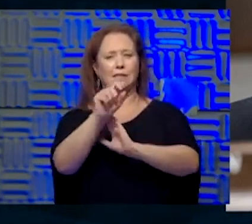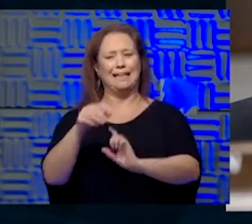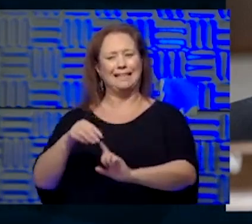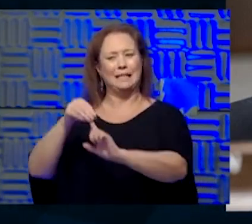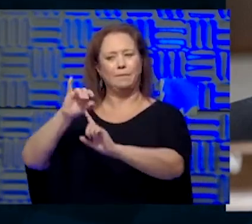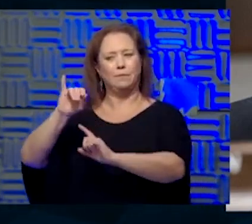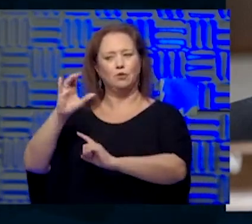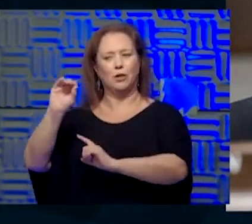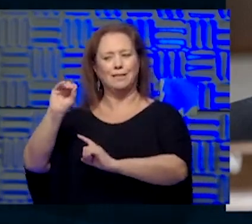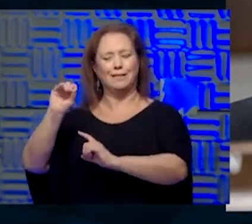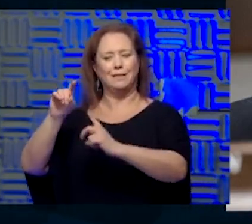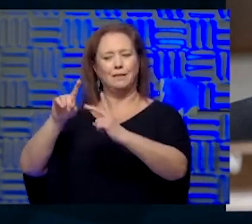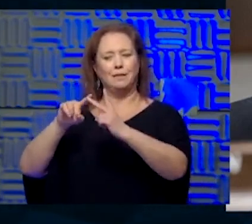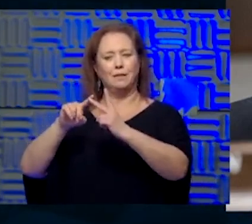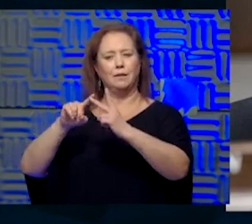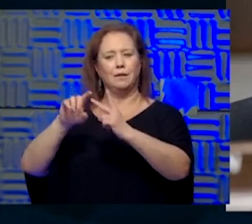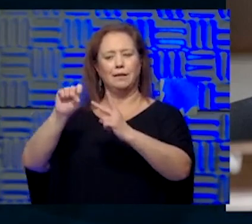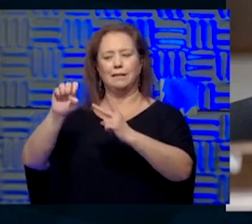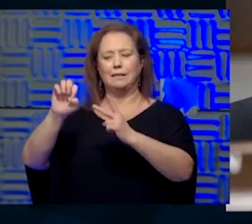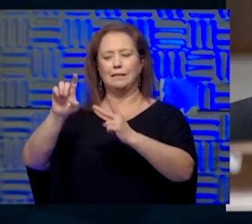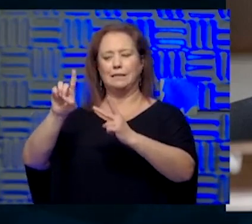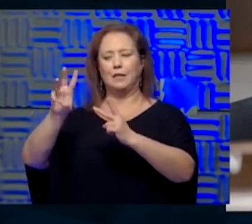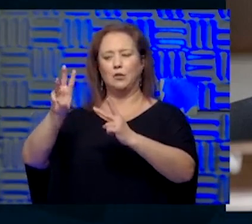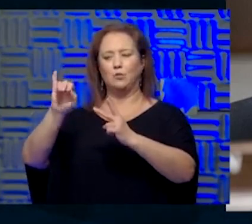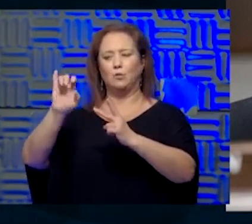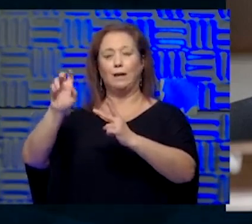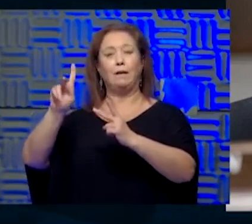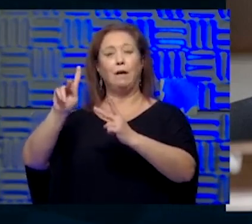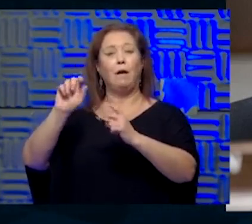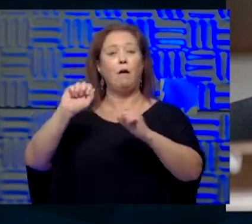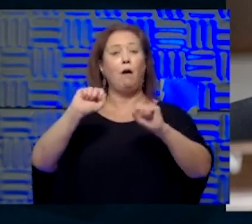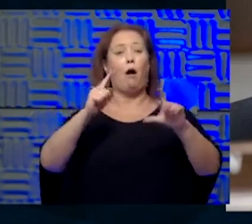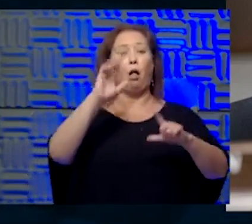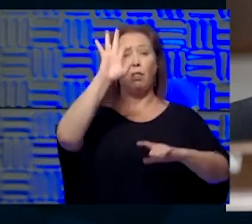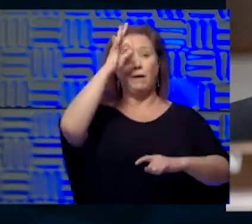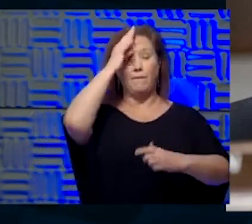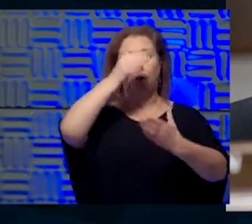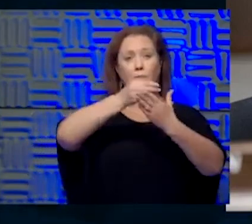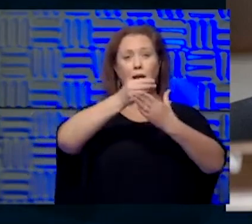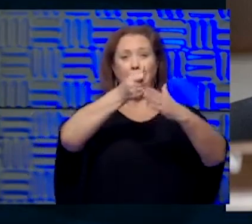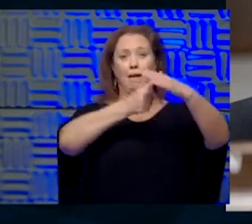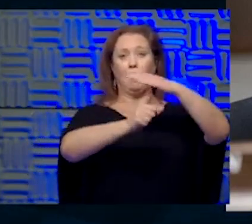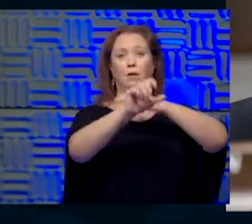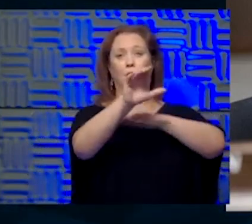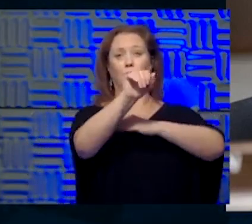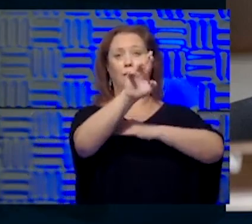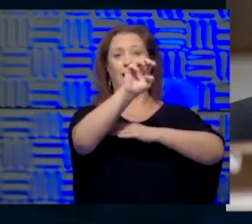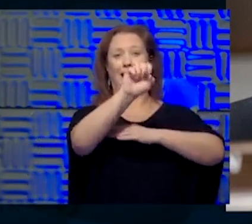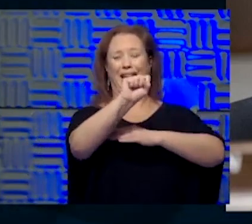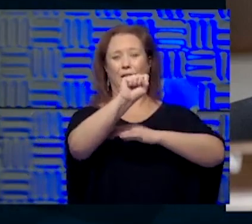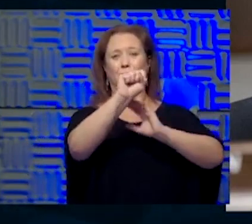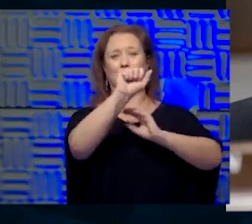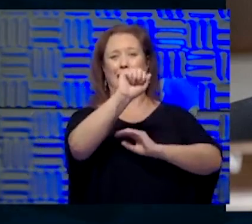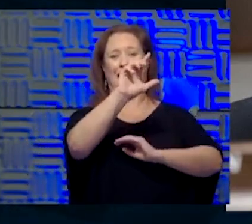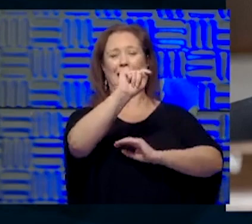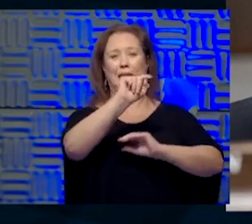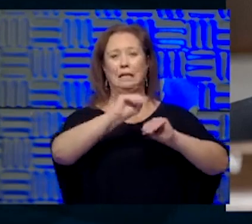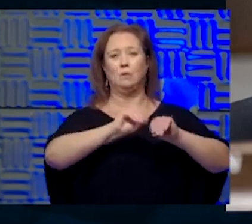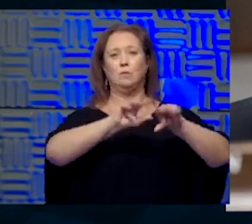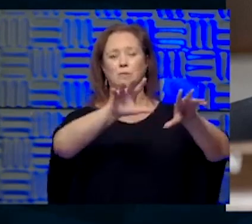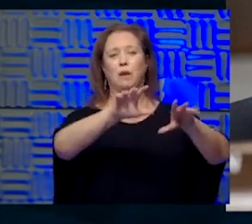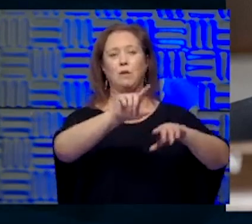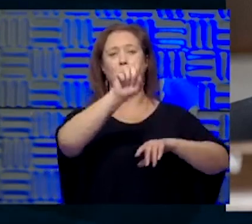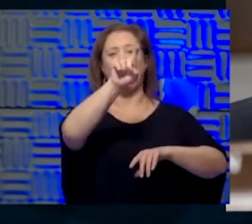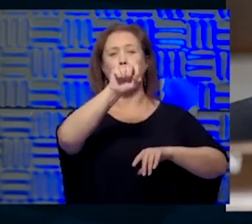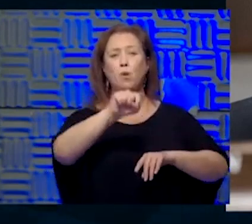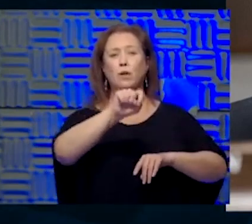and Sedgwick, all the federal dollars under the CARES Act came to the state of Kansas. So